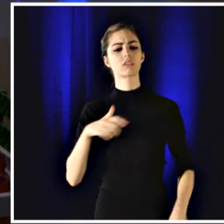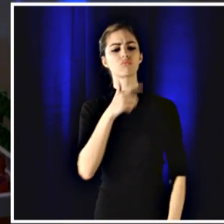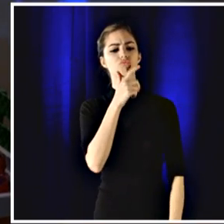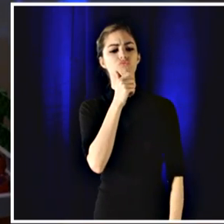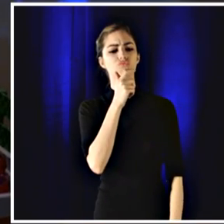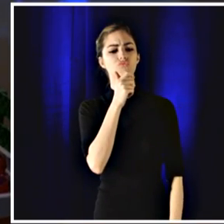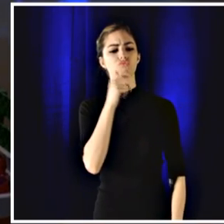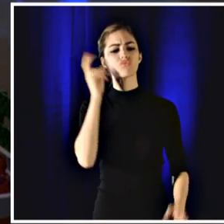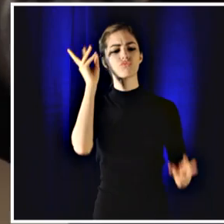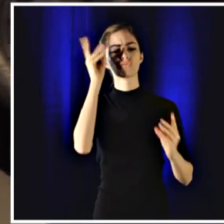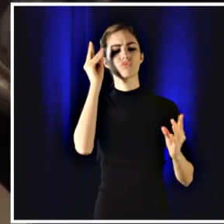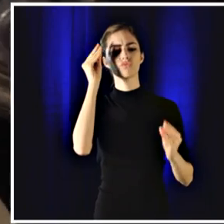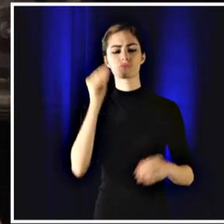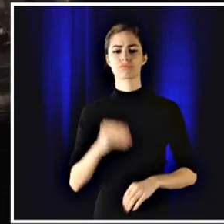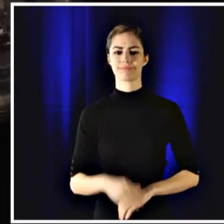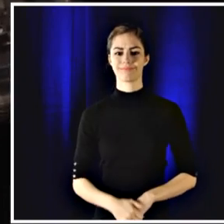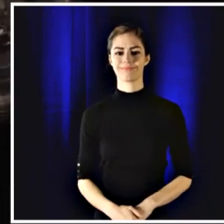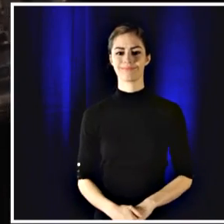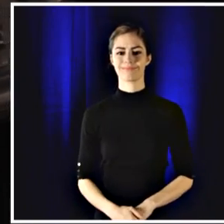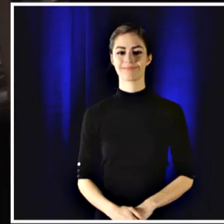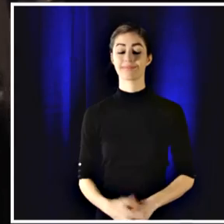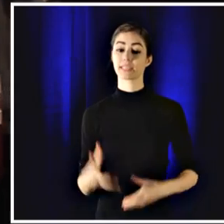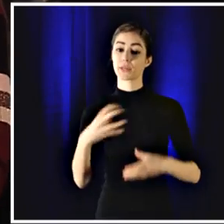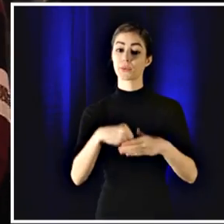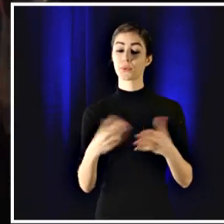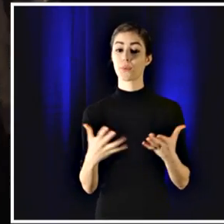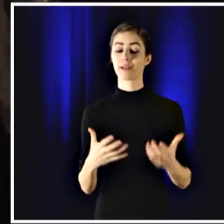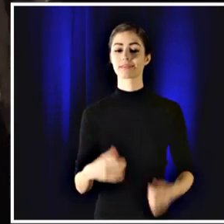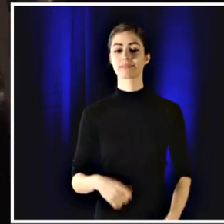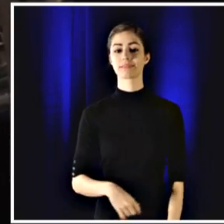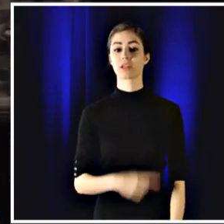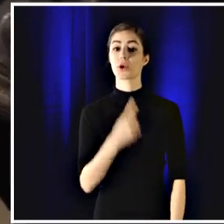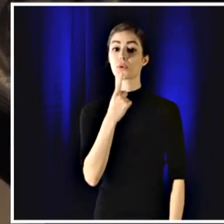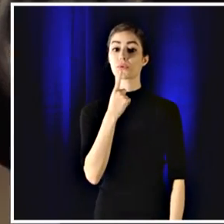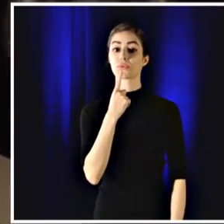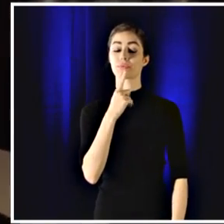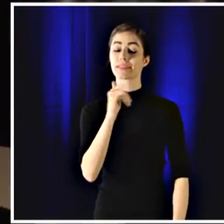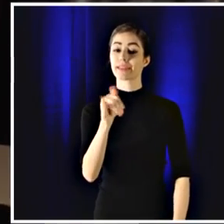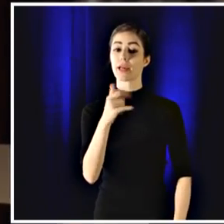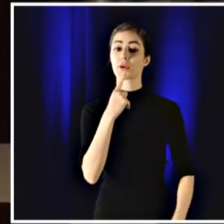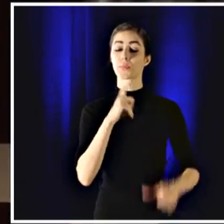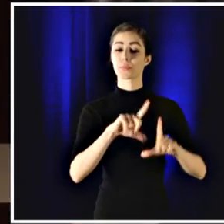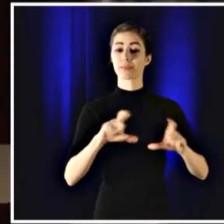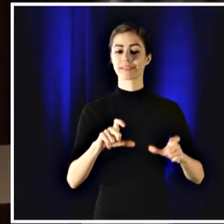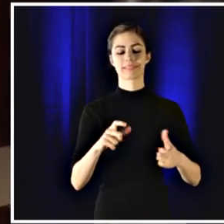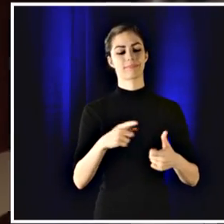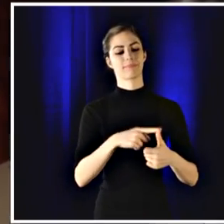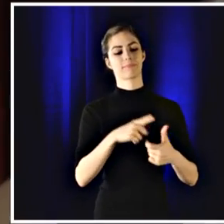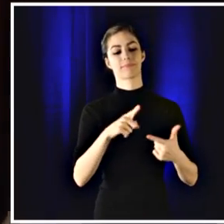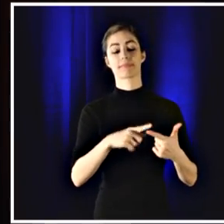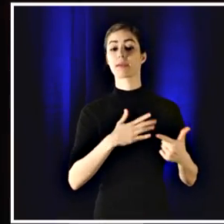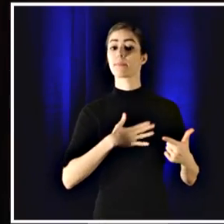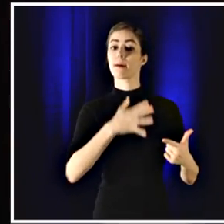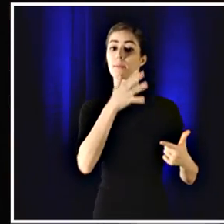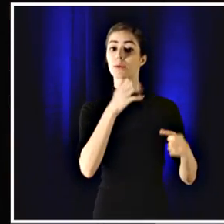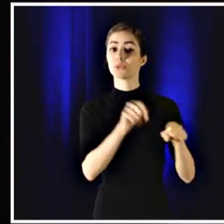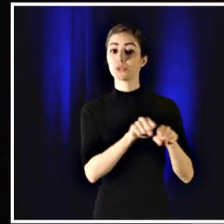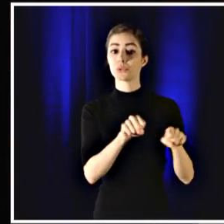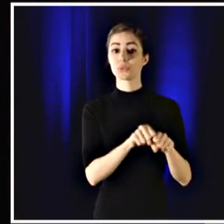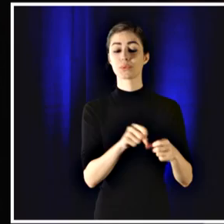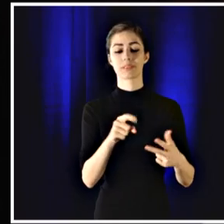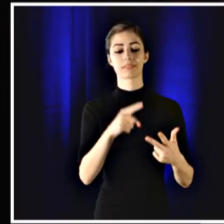my mom's memories, her ruby shoes, and some living materials, which included native Oregon bleeding